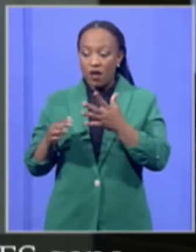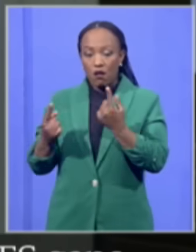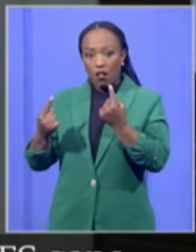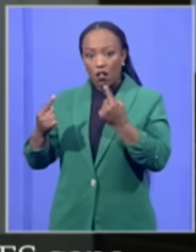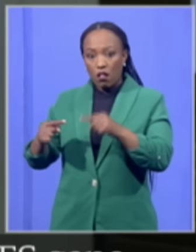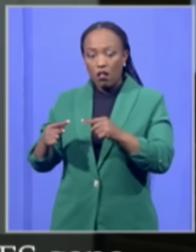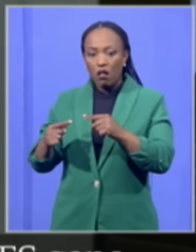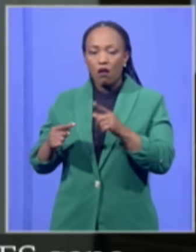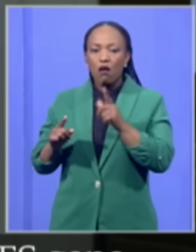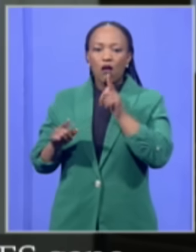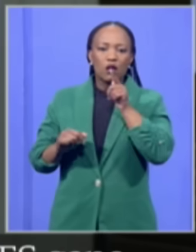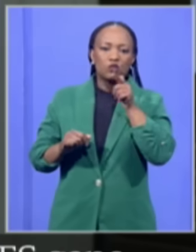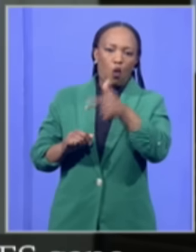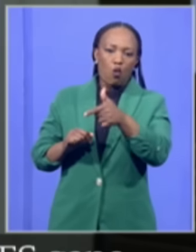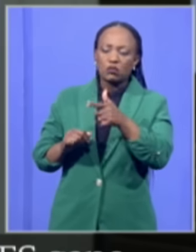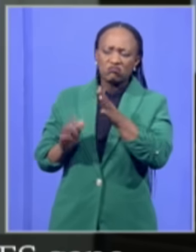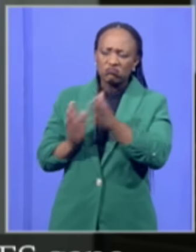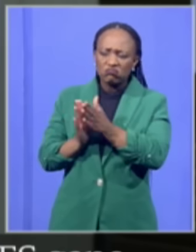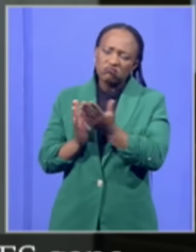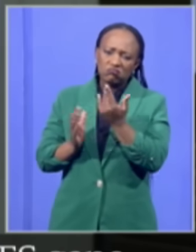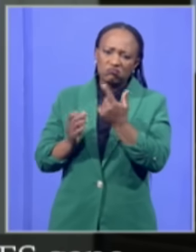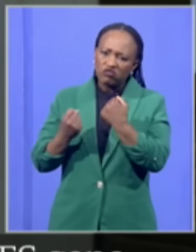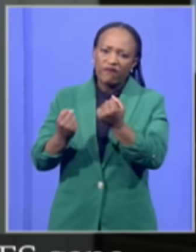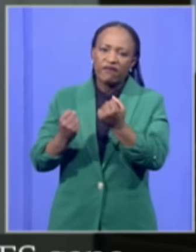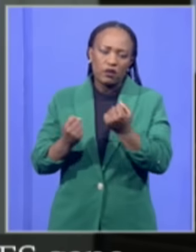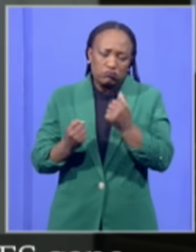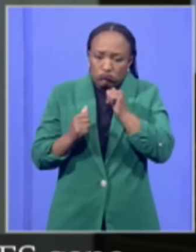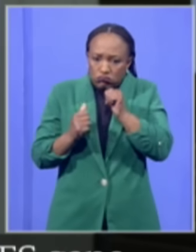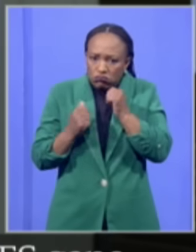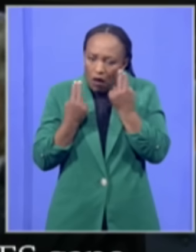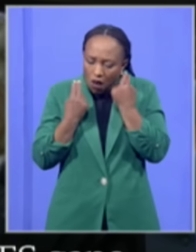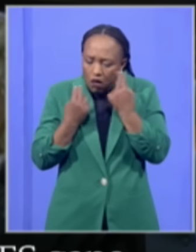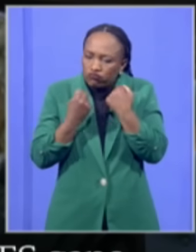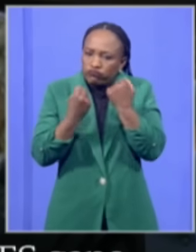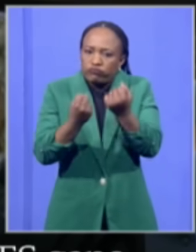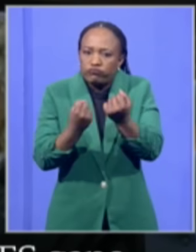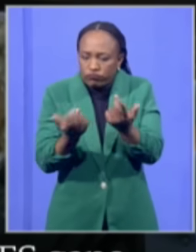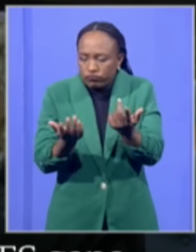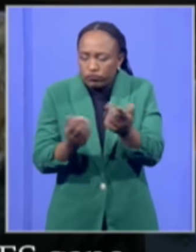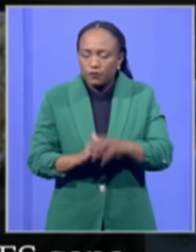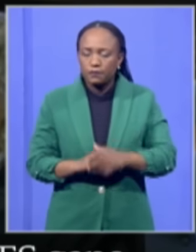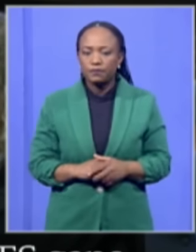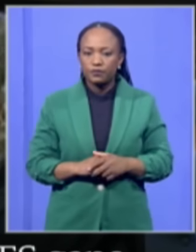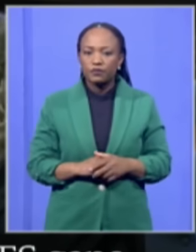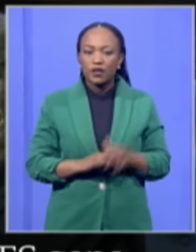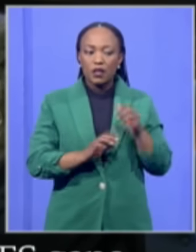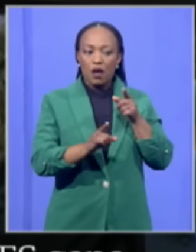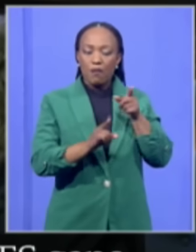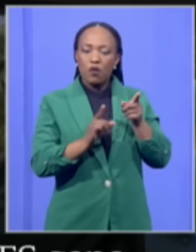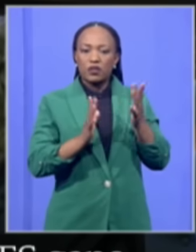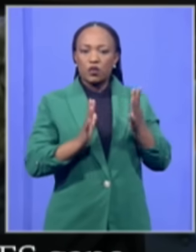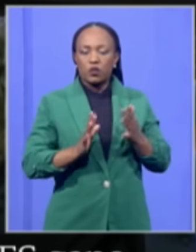on instruction of accused number 1 after the deceased was shot. Botšhotšhisi bo boetse ba hlalosa